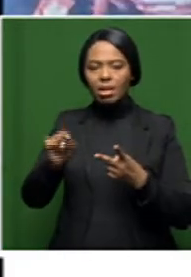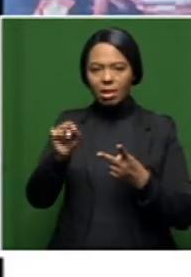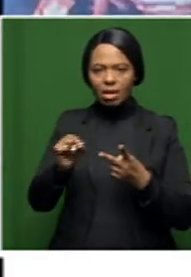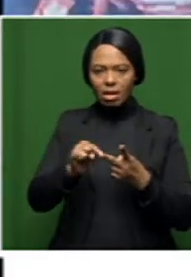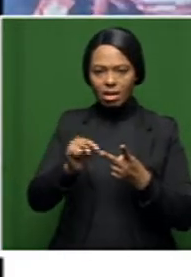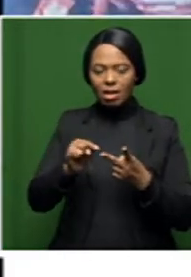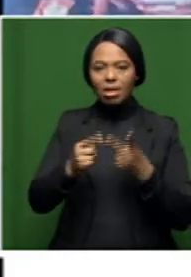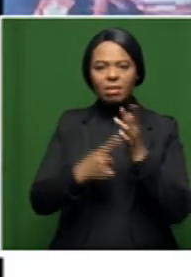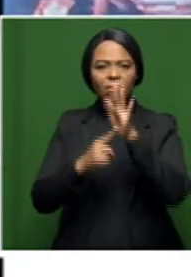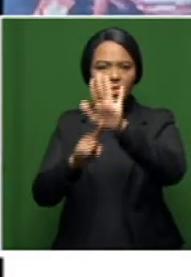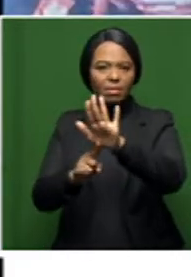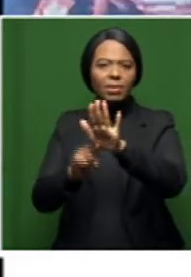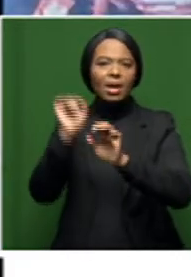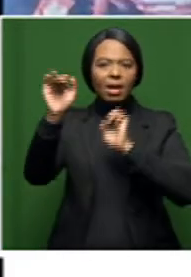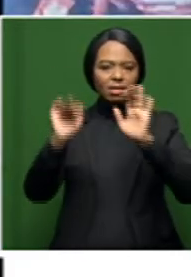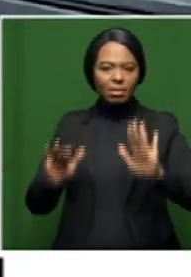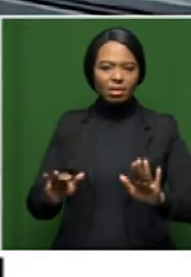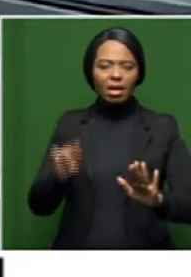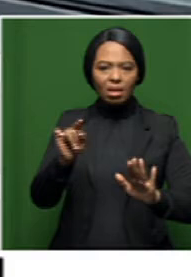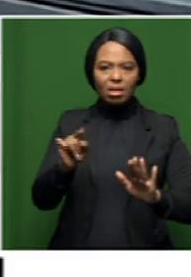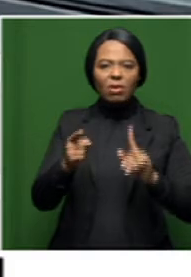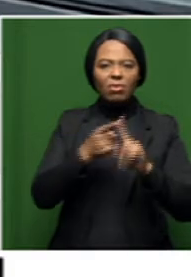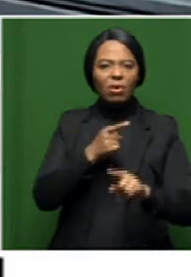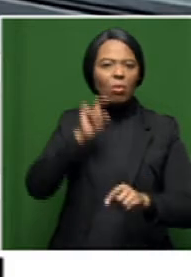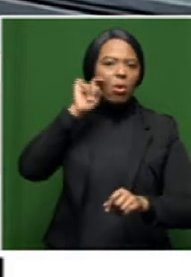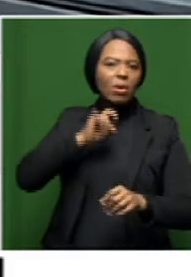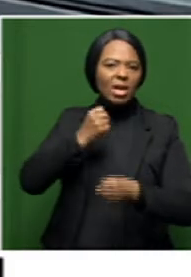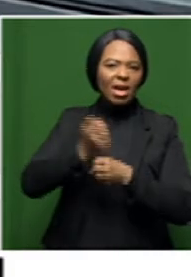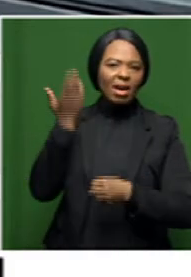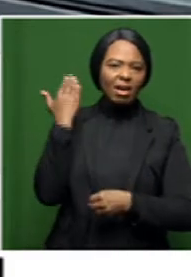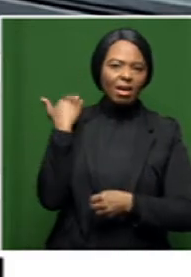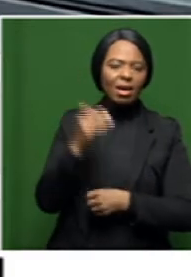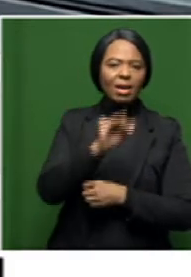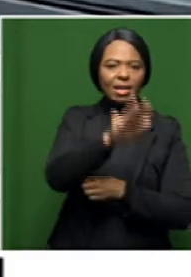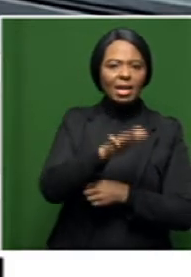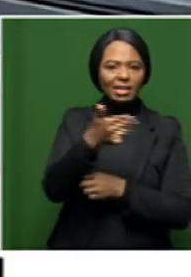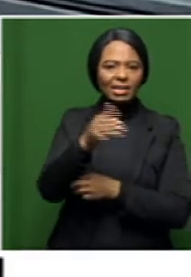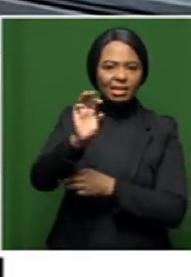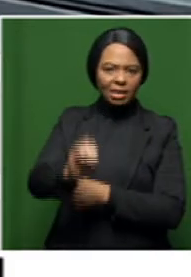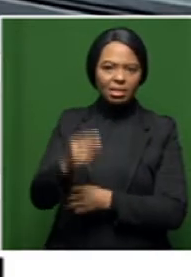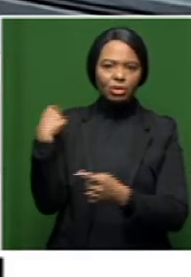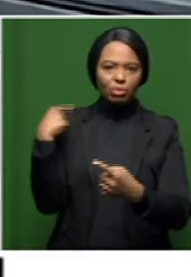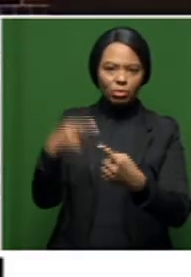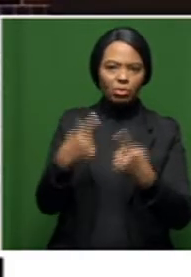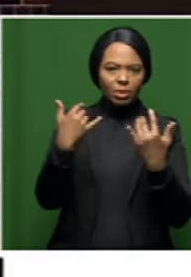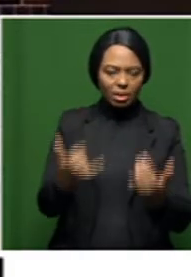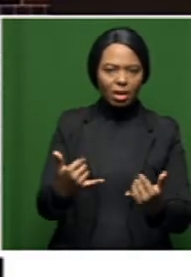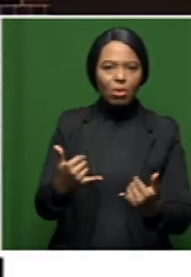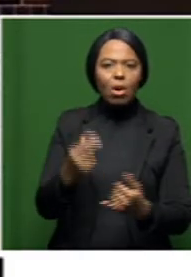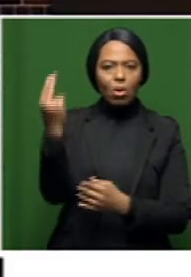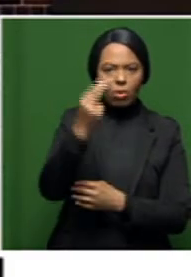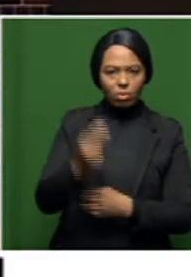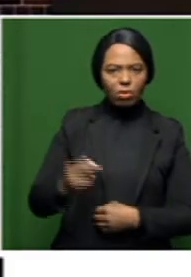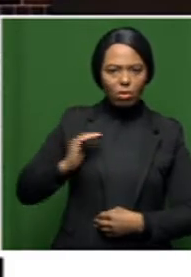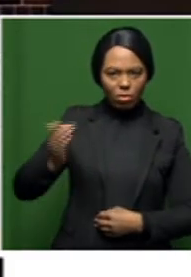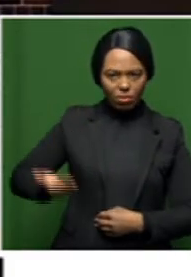an exhibition that went back looking at from the 1960s and 70s to the present time, all women artists from the